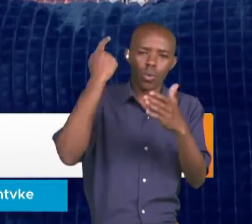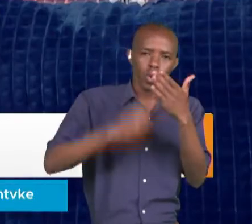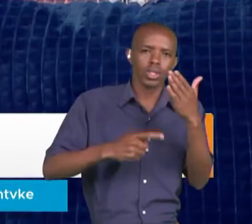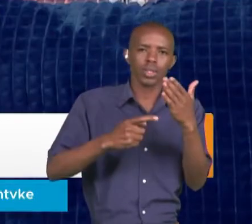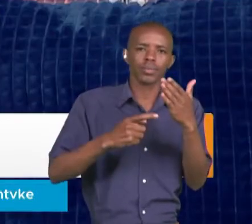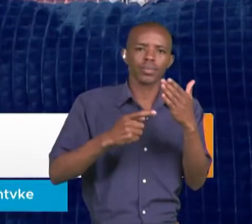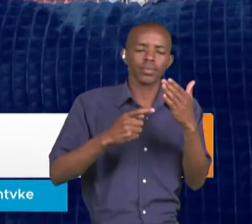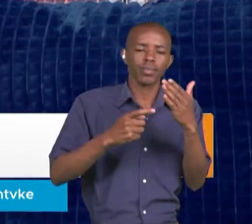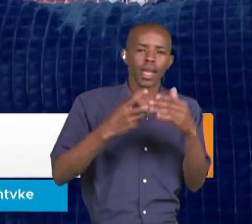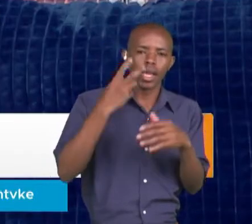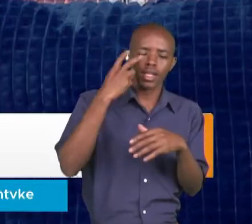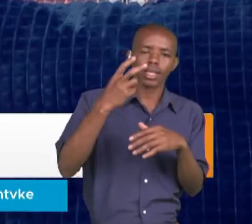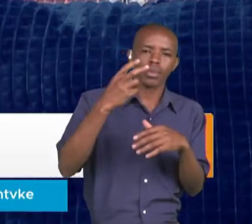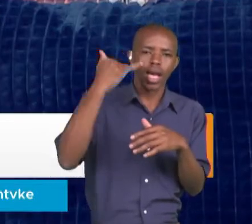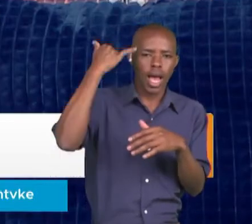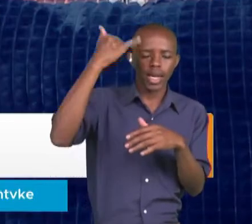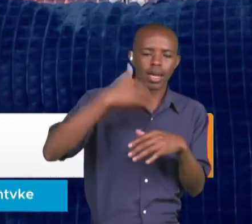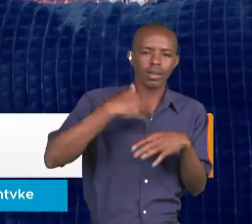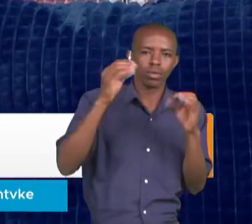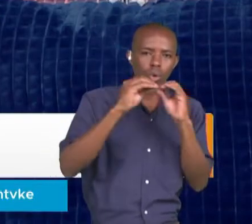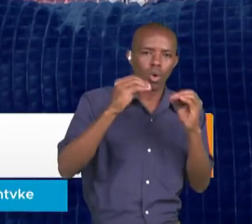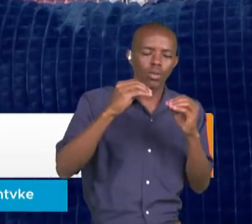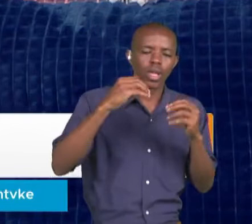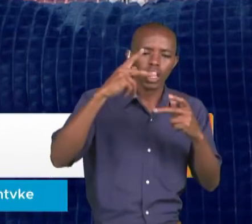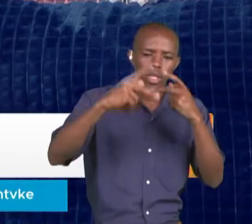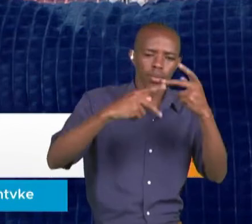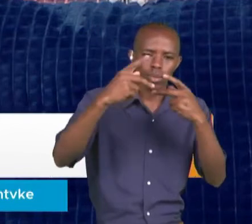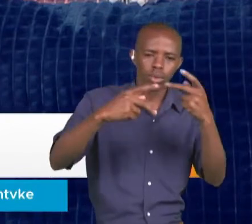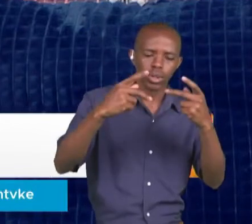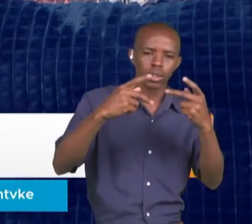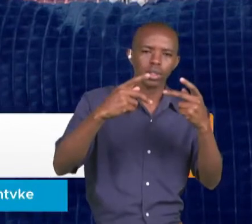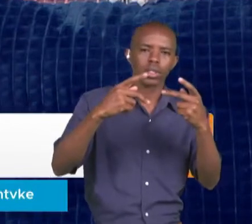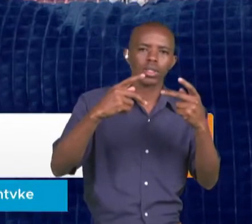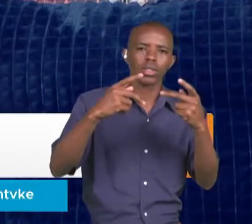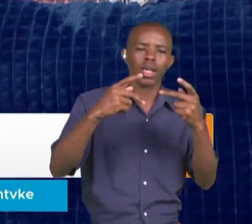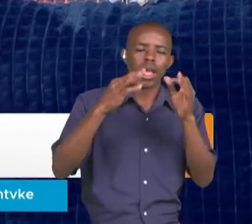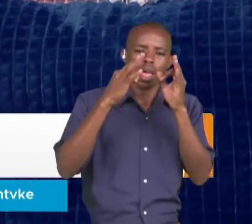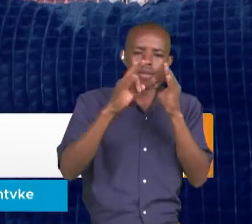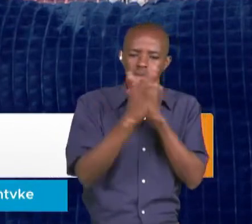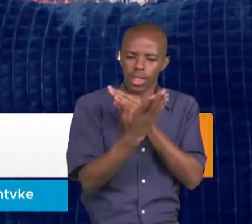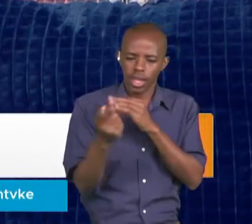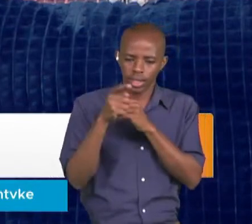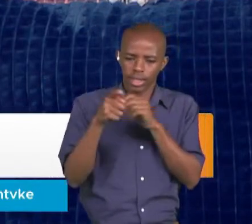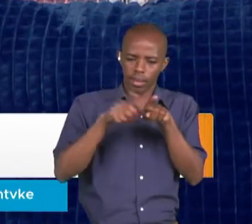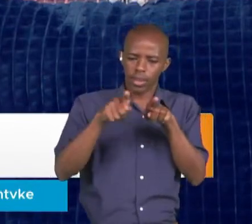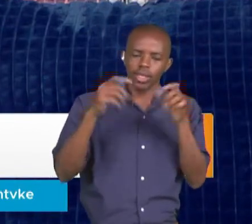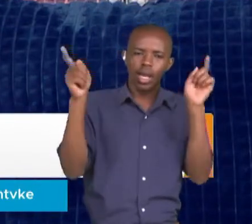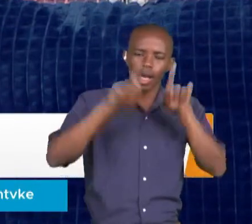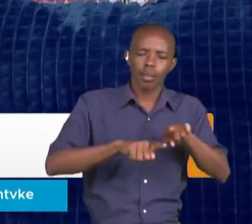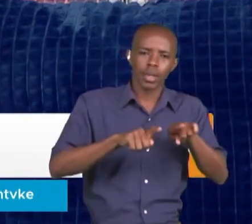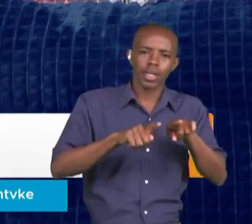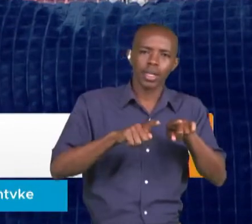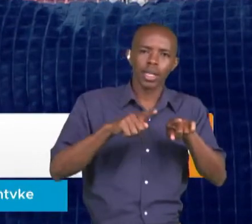So it seems like we had no idea of the procedures and the processes of if something like this happened. Okay. It seems